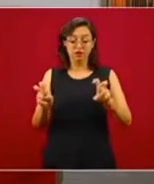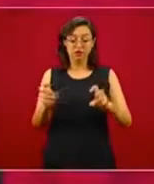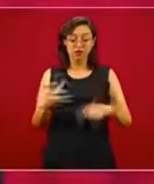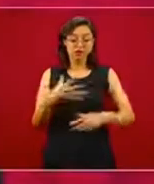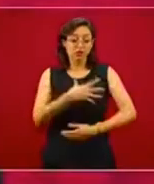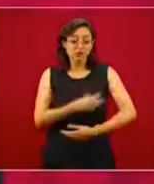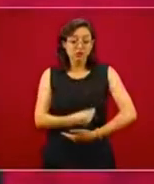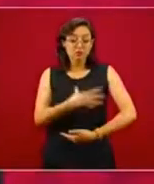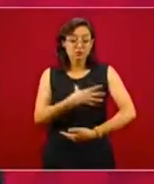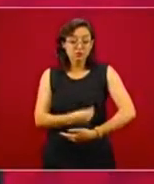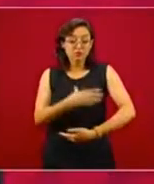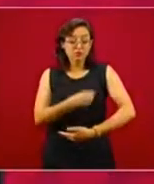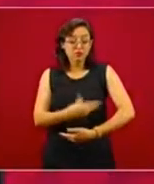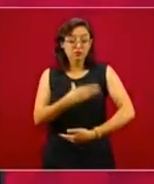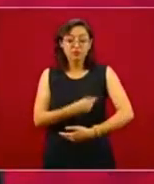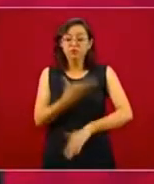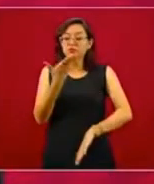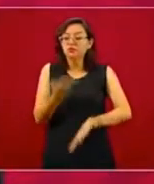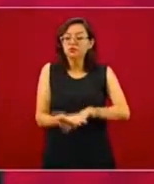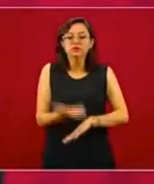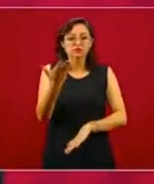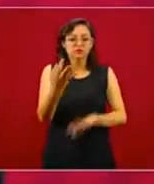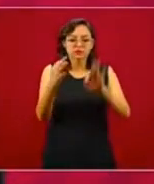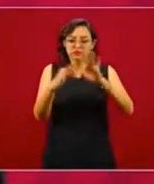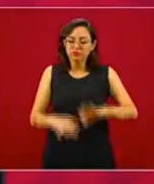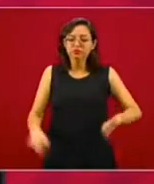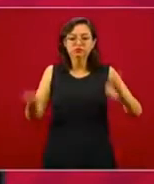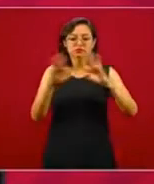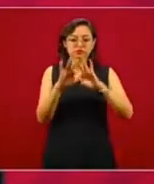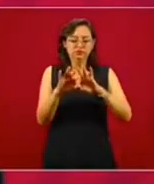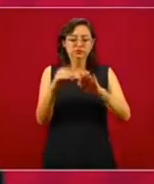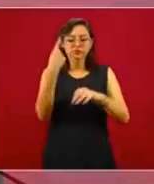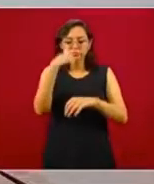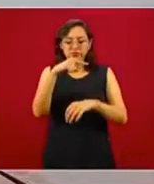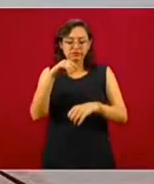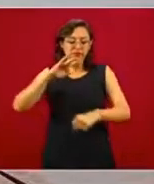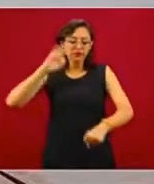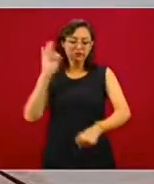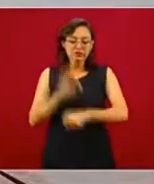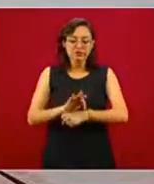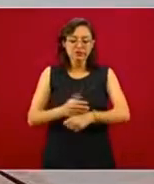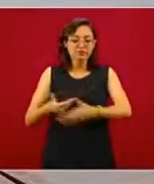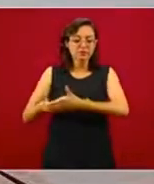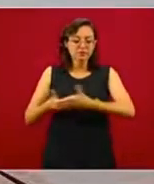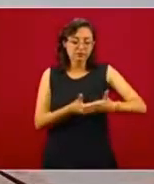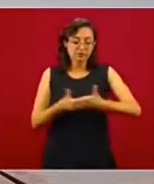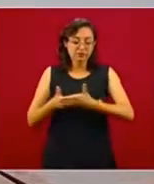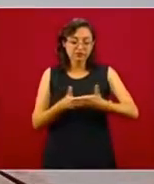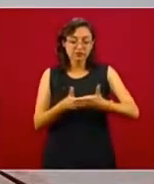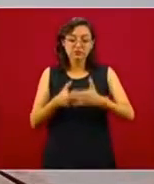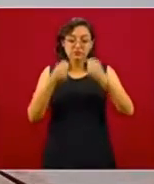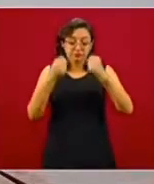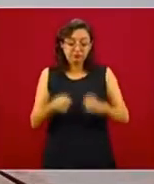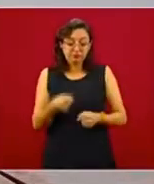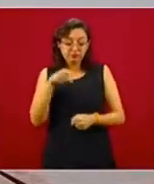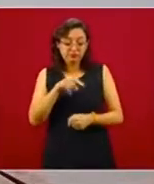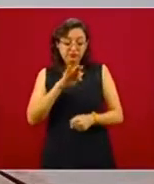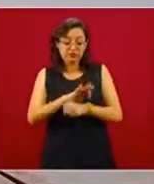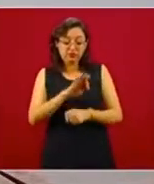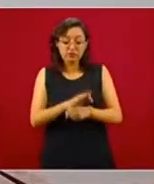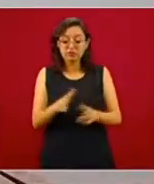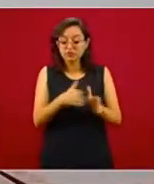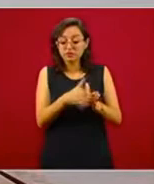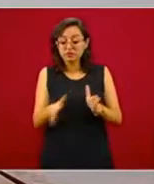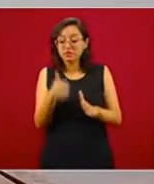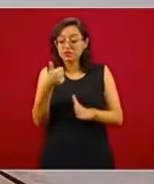breastfeeding. Breastfeeding is an extraordinarily important element to guarantee health,